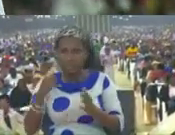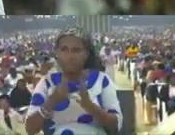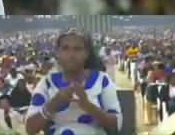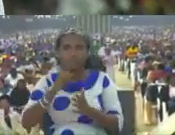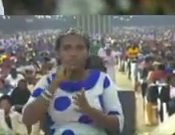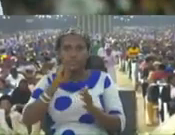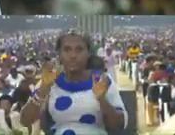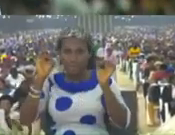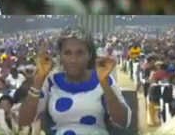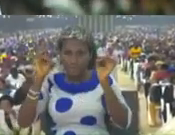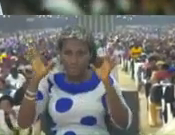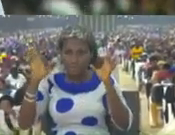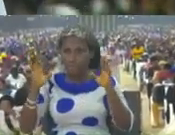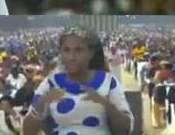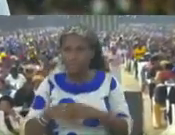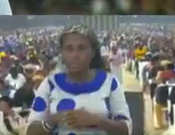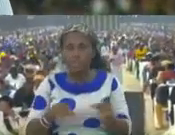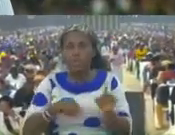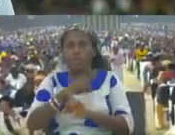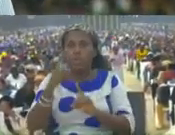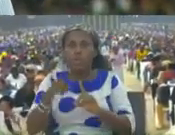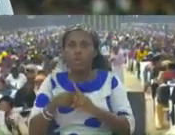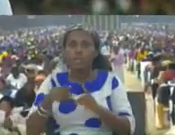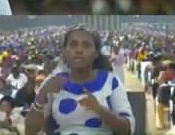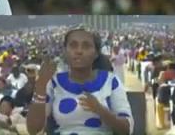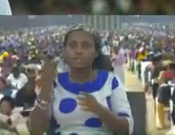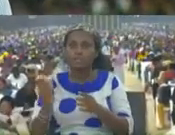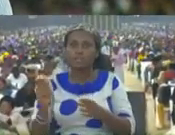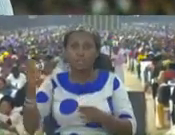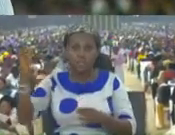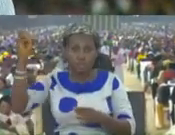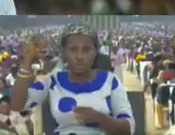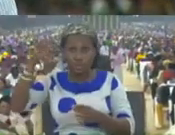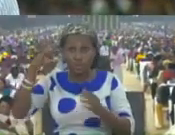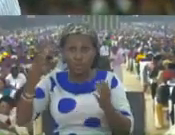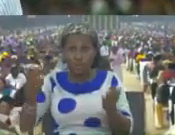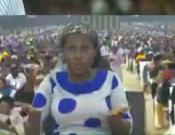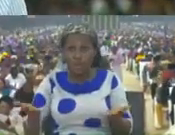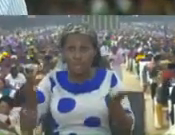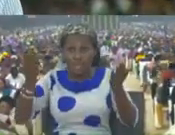And when the sun rises, the siege will be over.